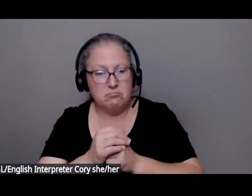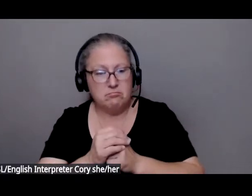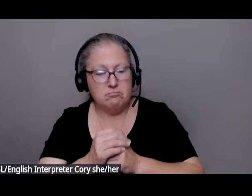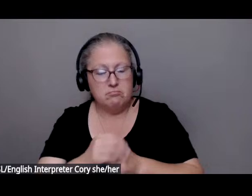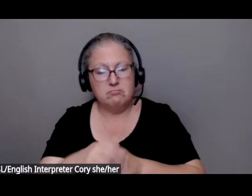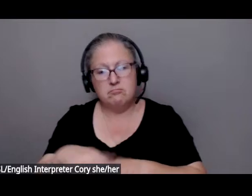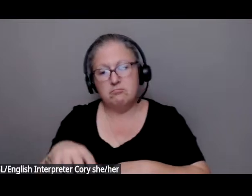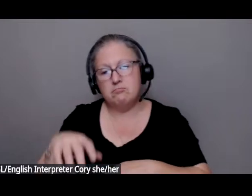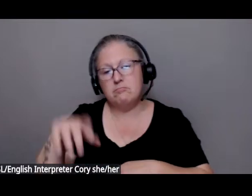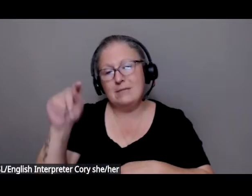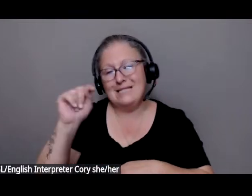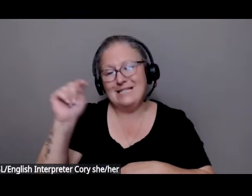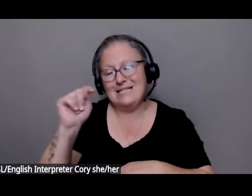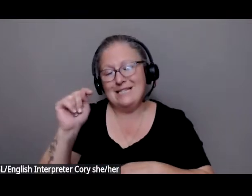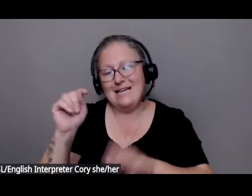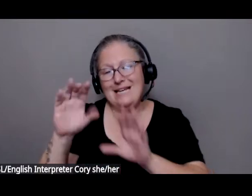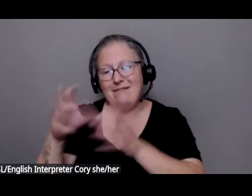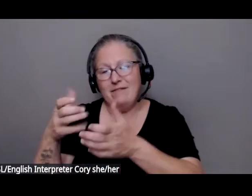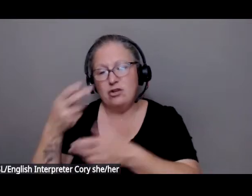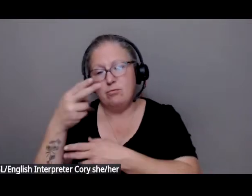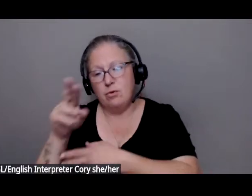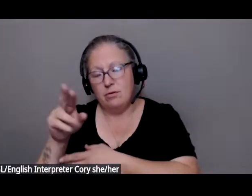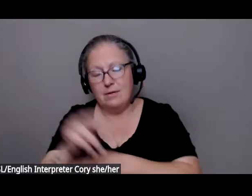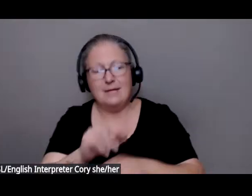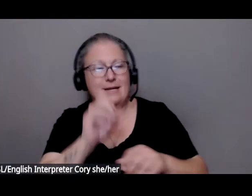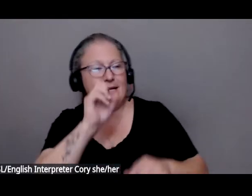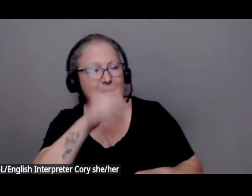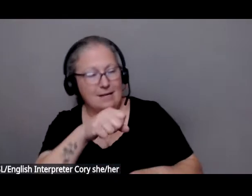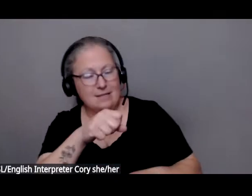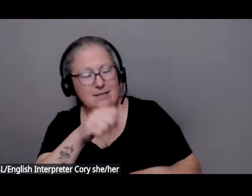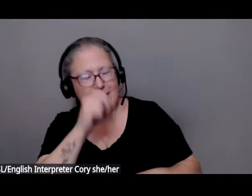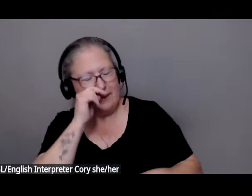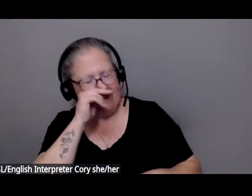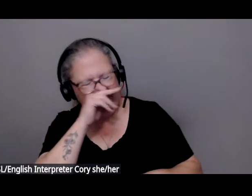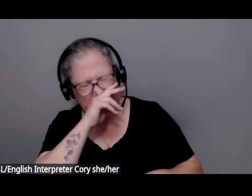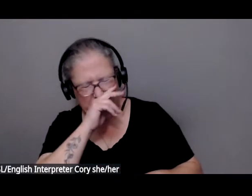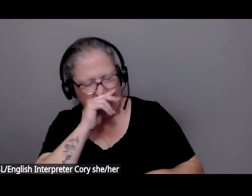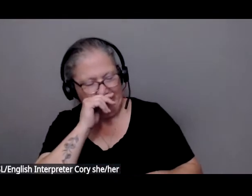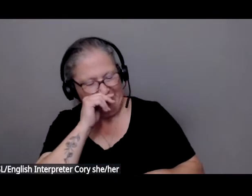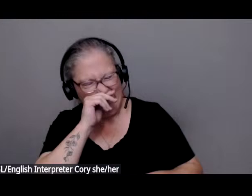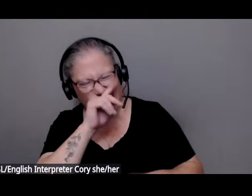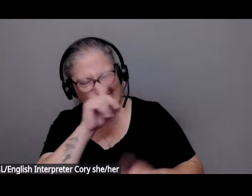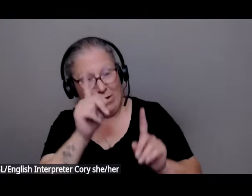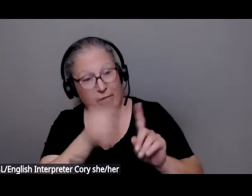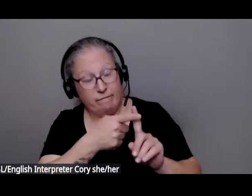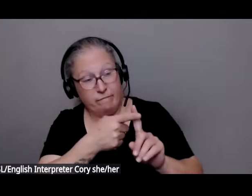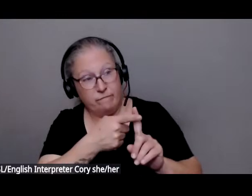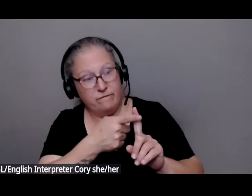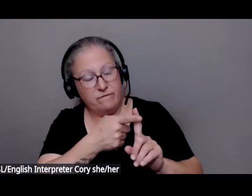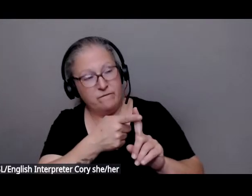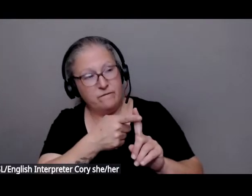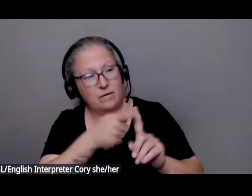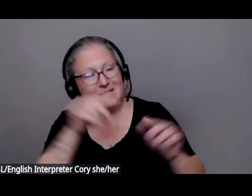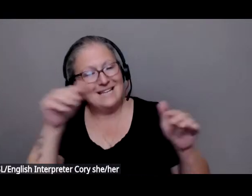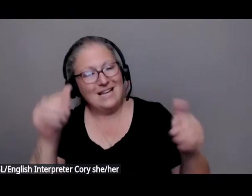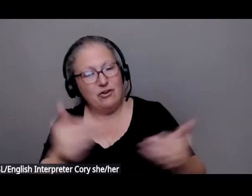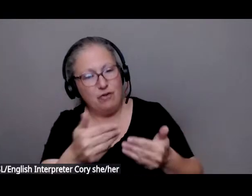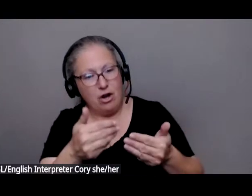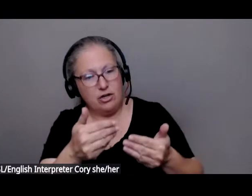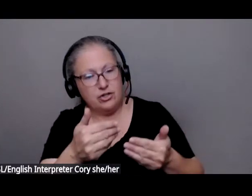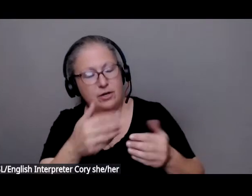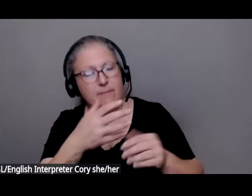T, Division of Human Resources. Yes, the first item is for introduction and then